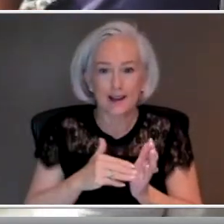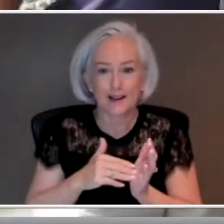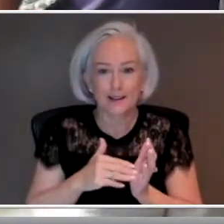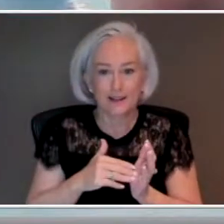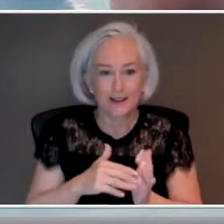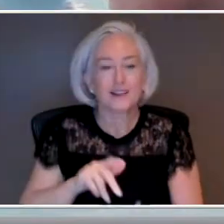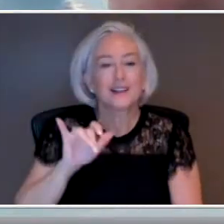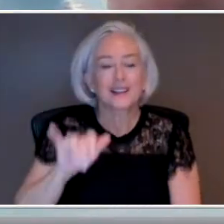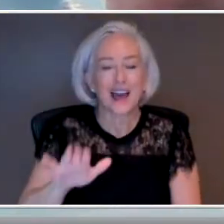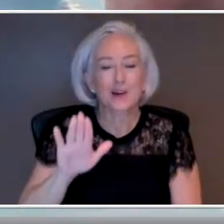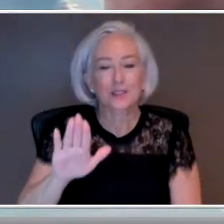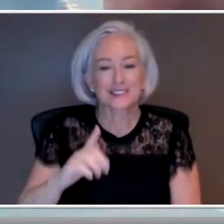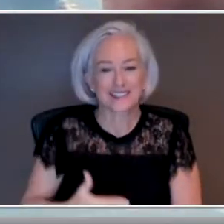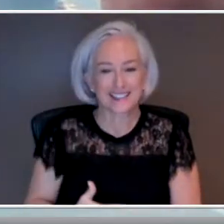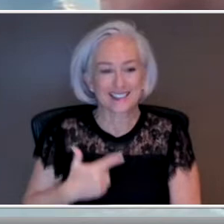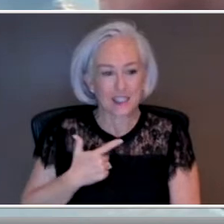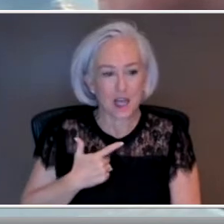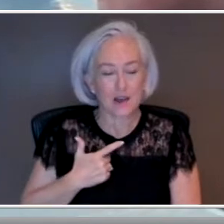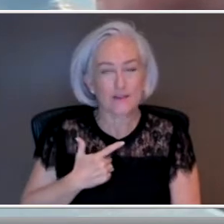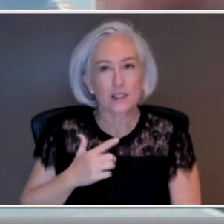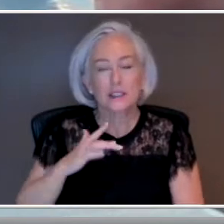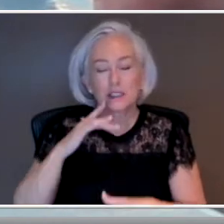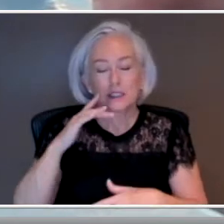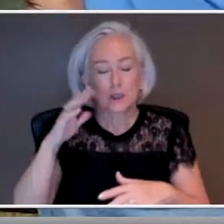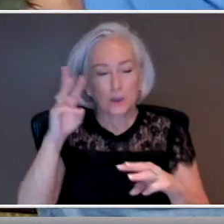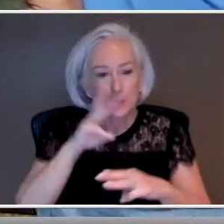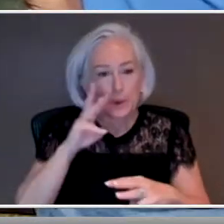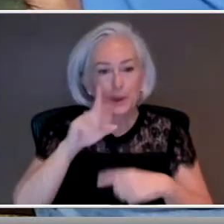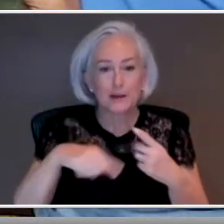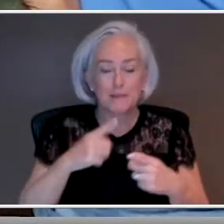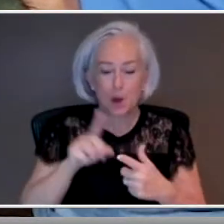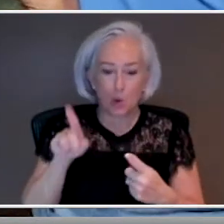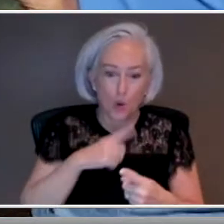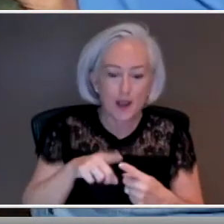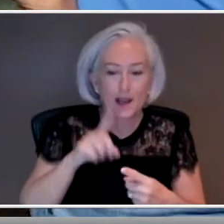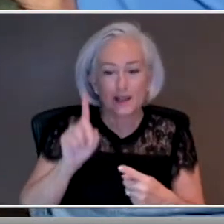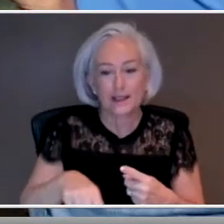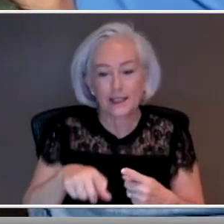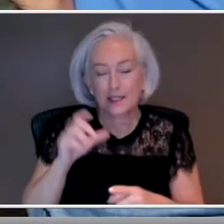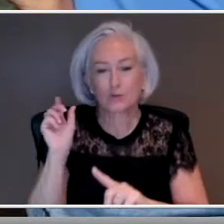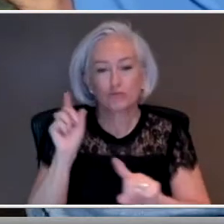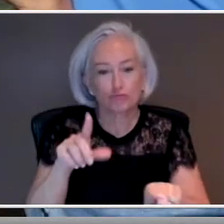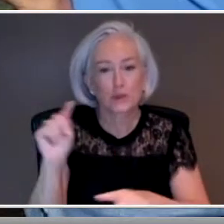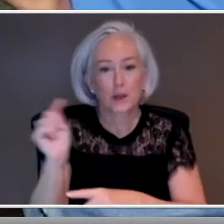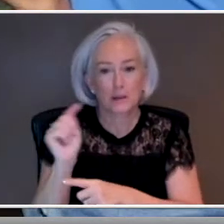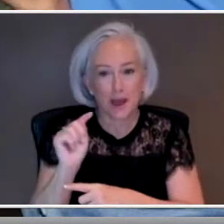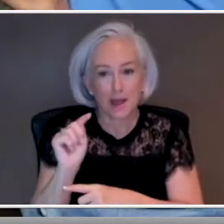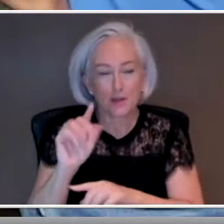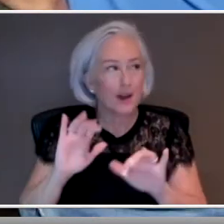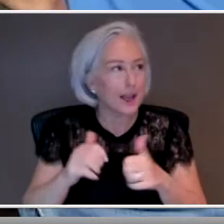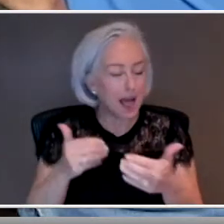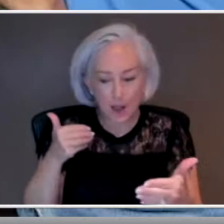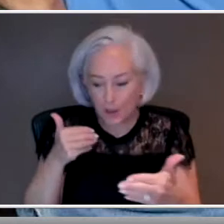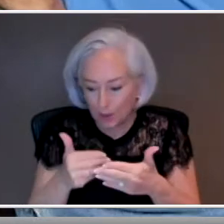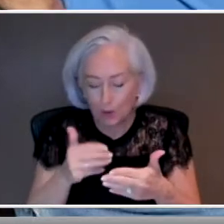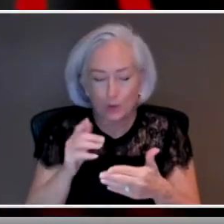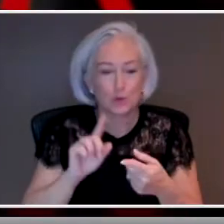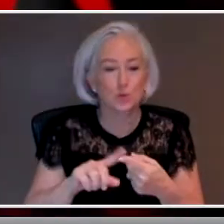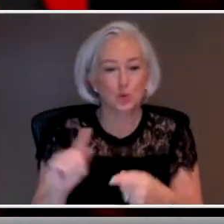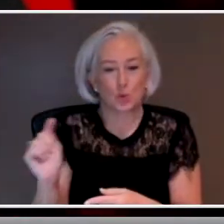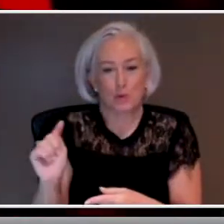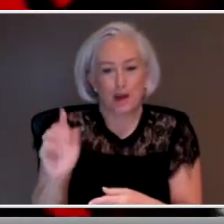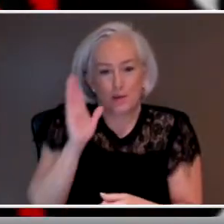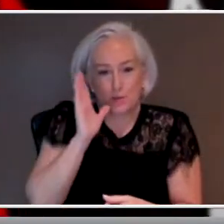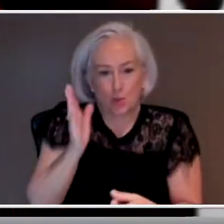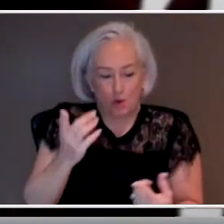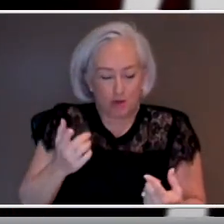his life, worrying about when the next need to go would hit and how close he'd be to a bathroom. That produces anxiety for sure. Ken